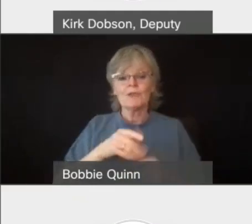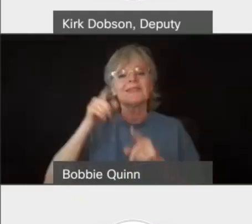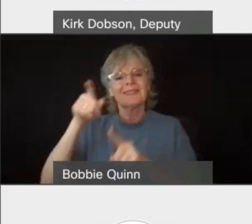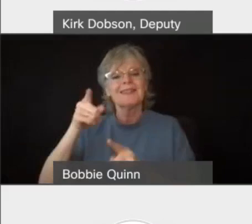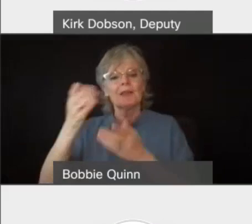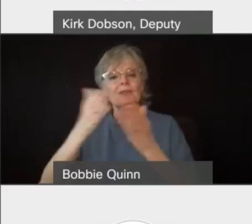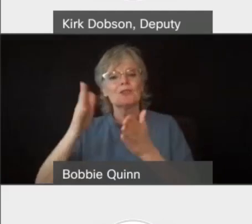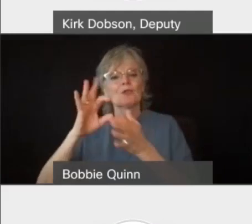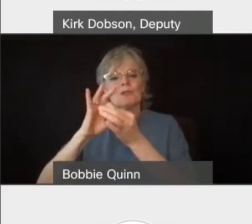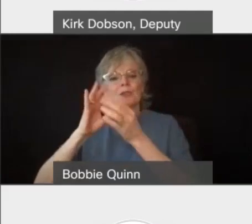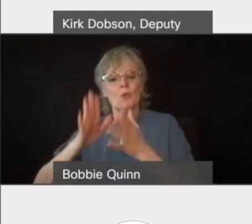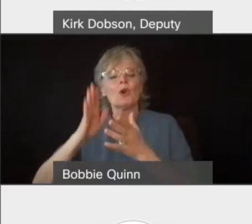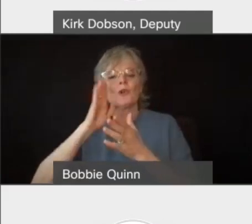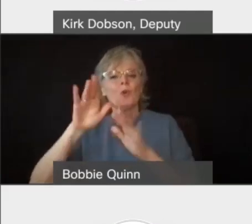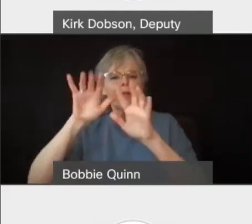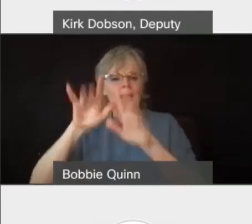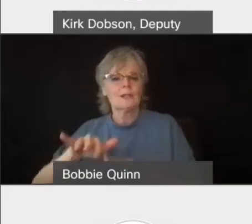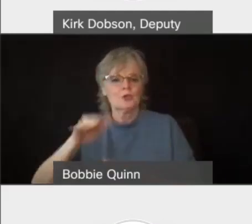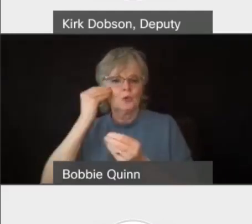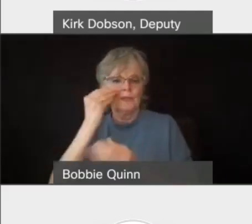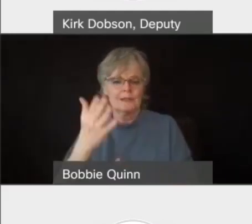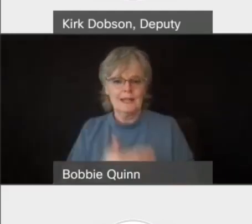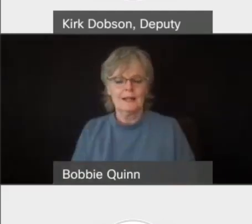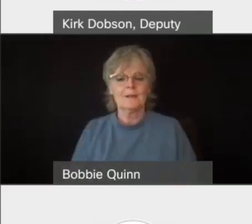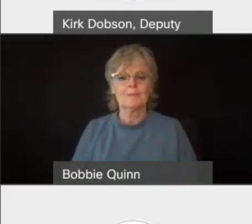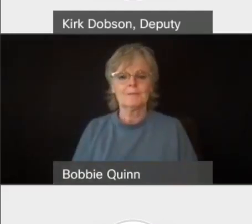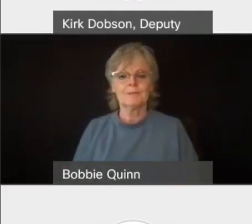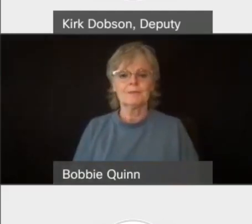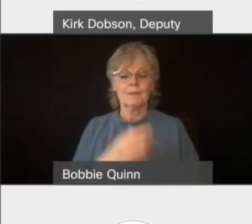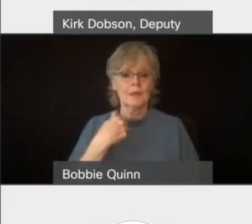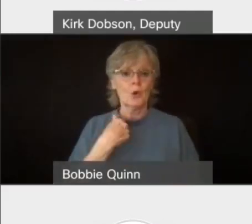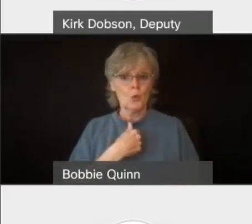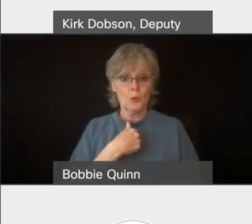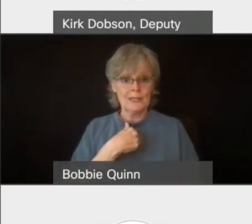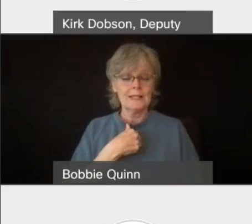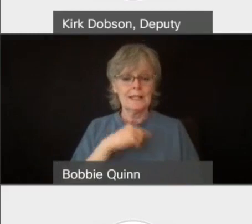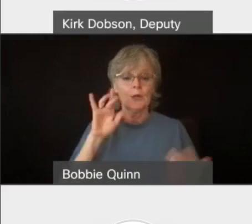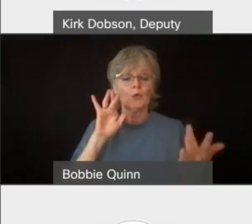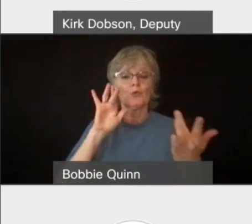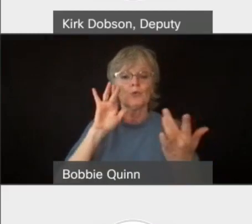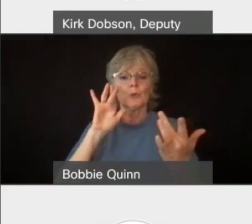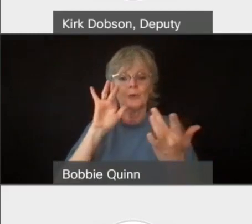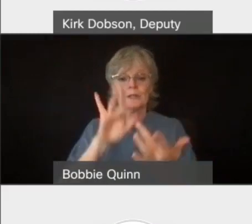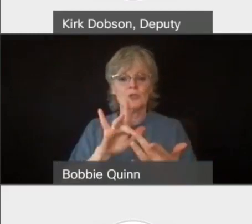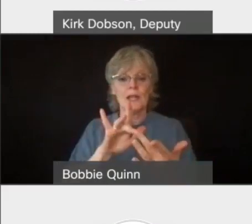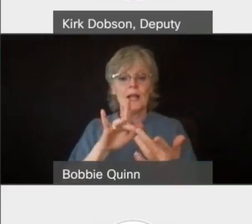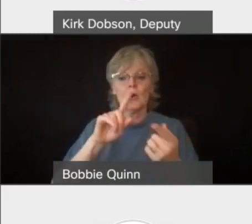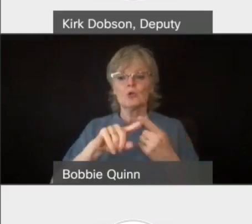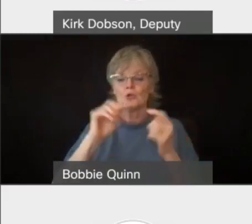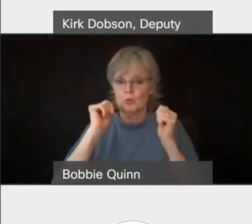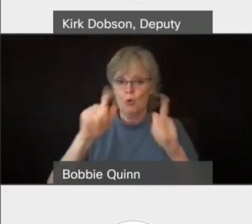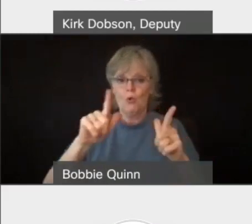coordinator is entering the data. And we did reach out to all